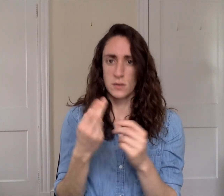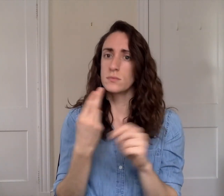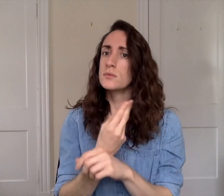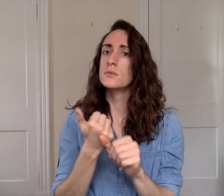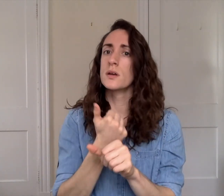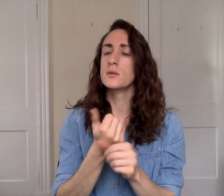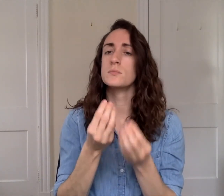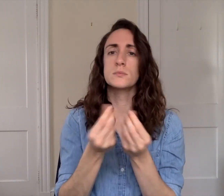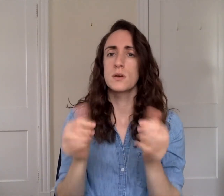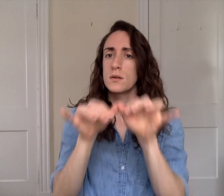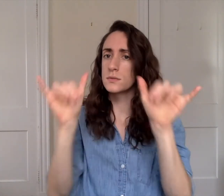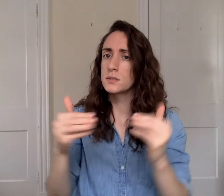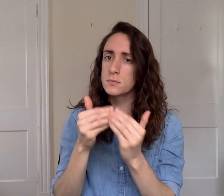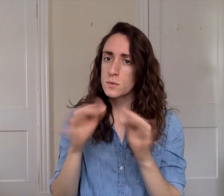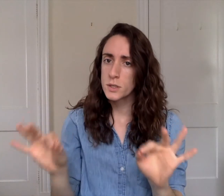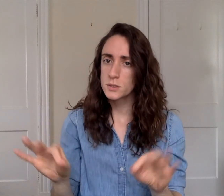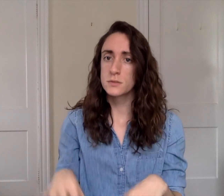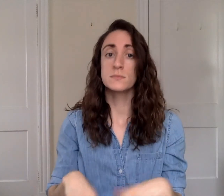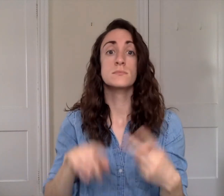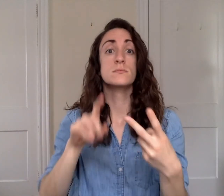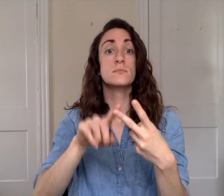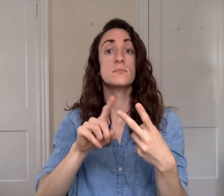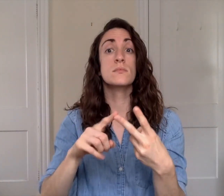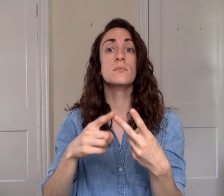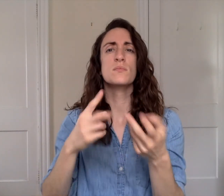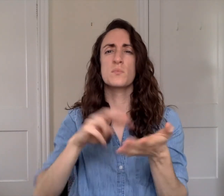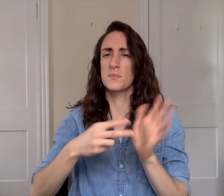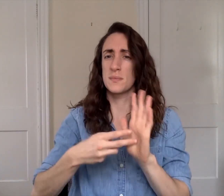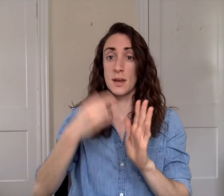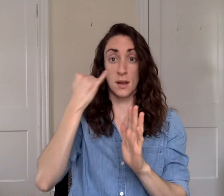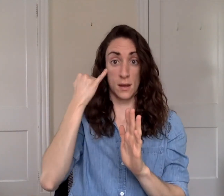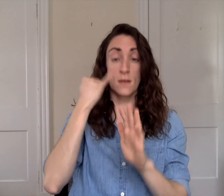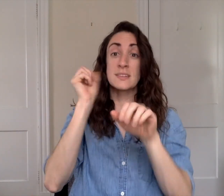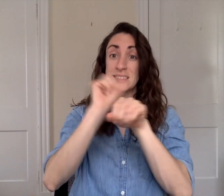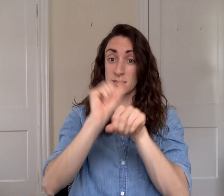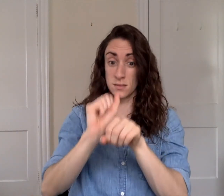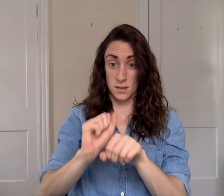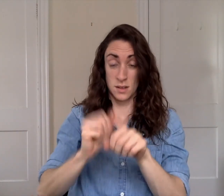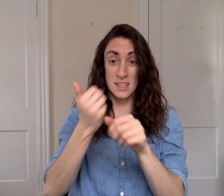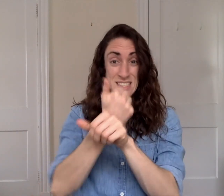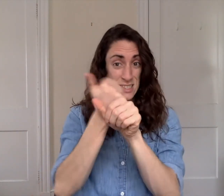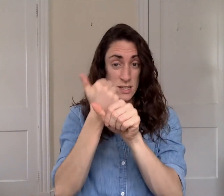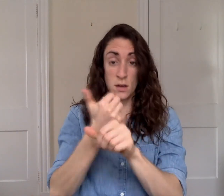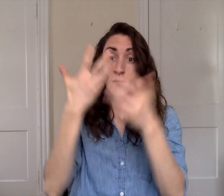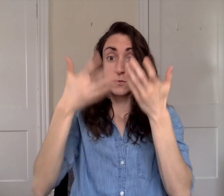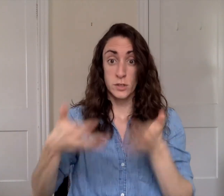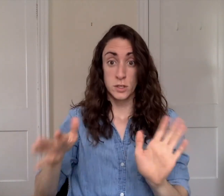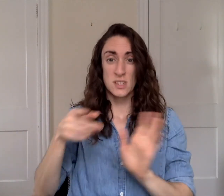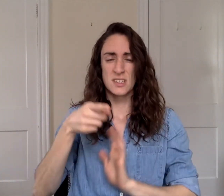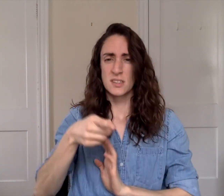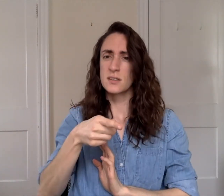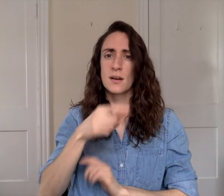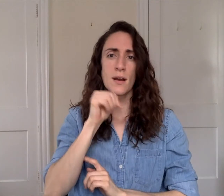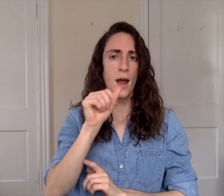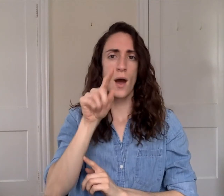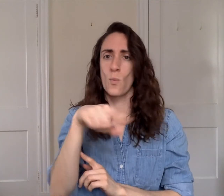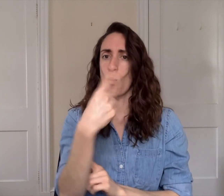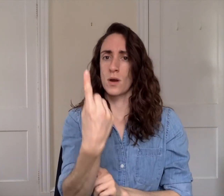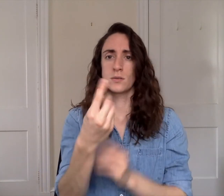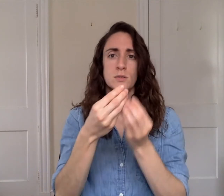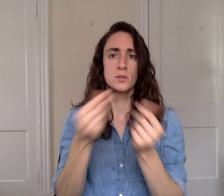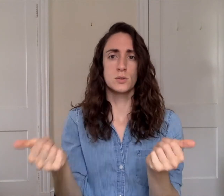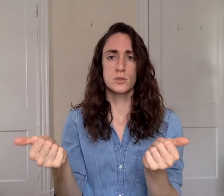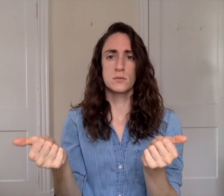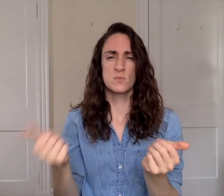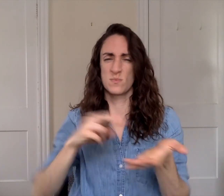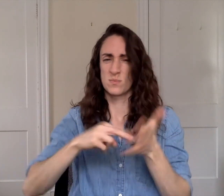is, how do you use algebra to solve systems of equations? The second is, if you solve a system and there is not just one solution, what